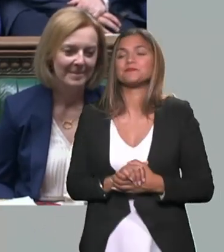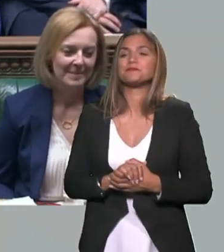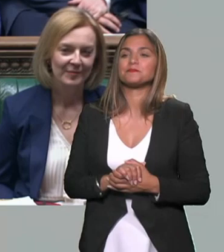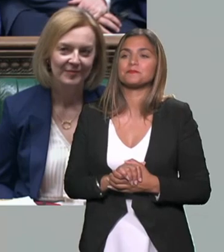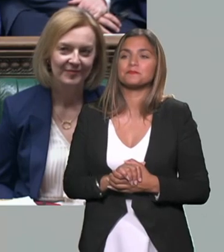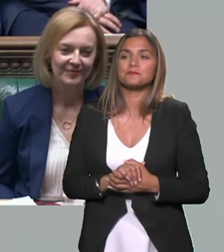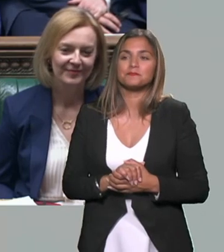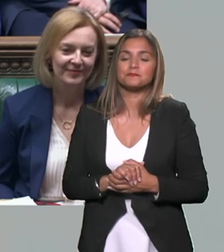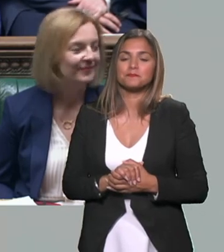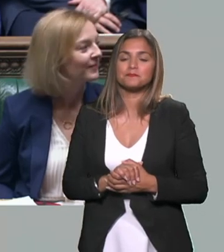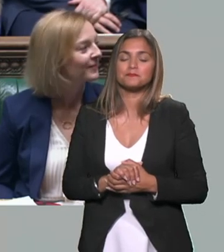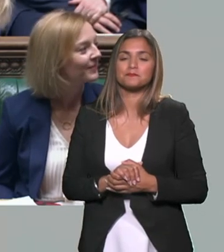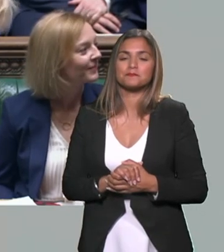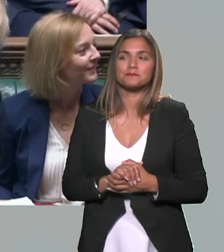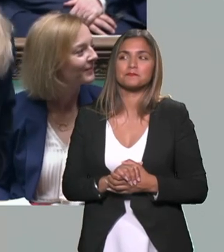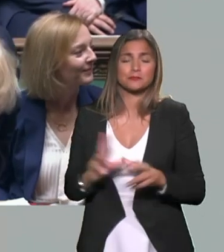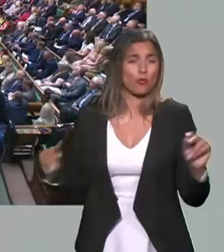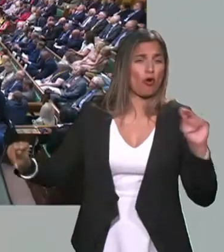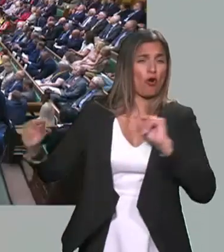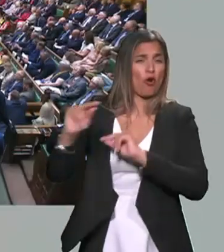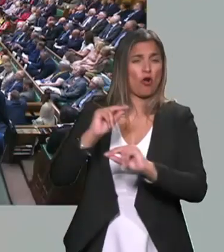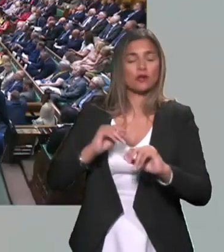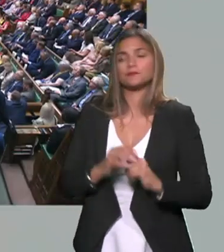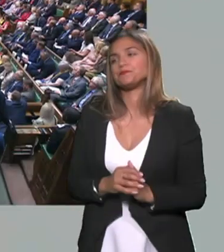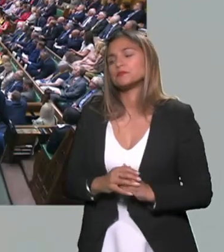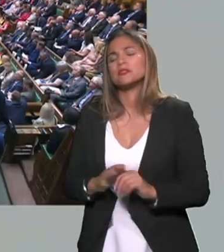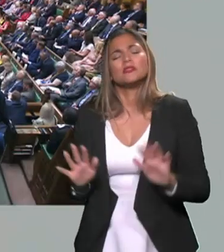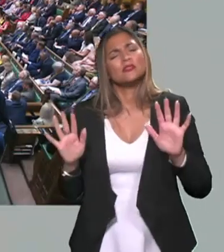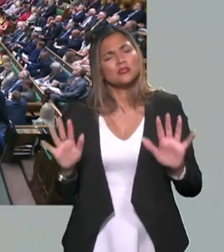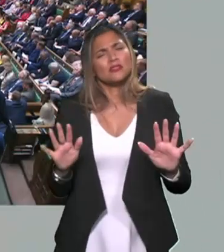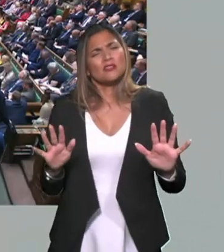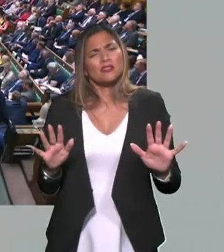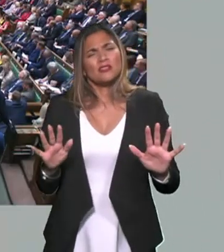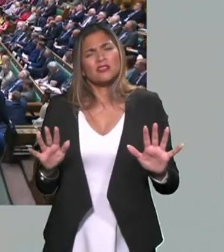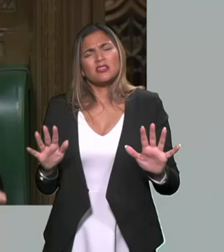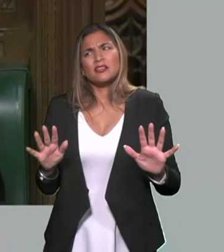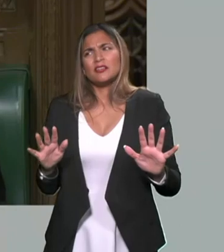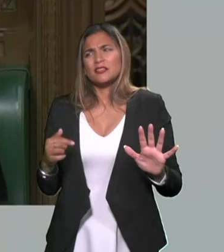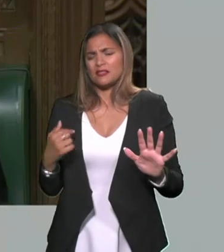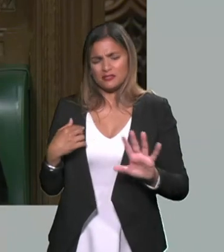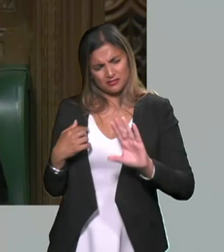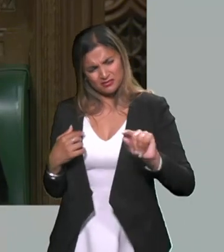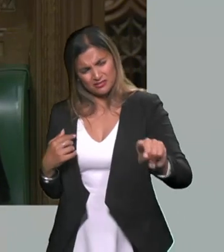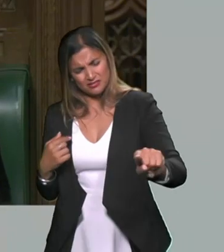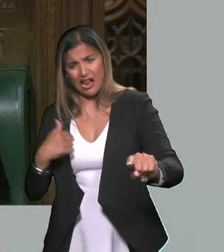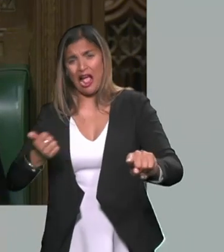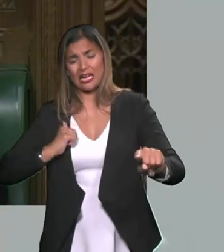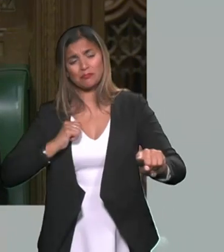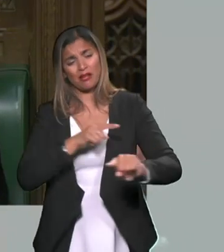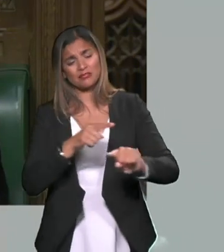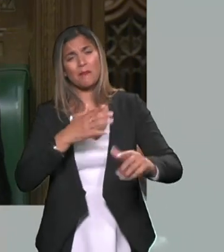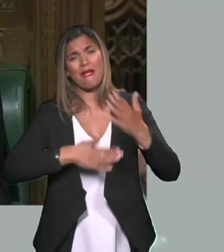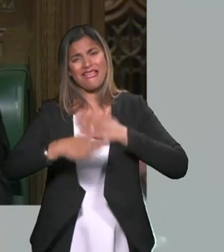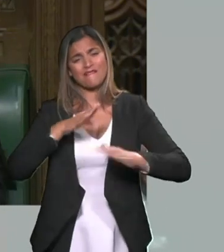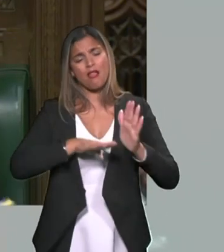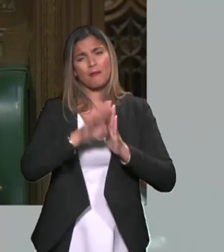Because he hasn't come up. Can I just say to this end of this front bench, I expect better behaviour, and I'm certainly